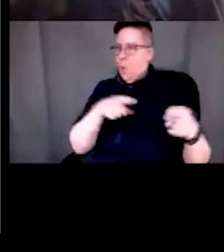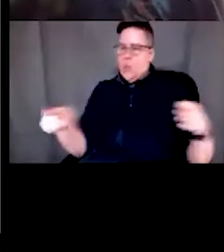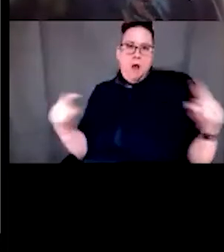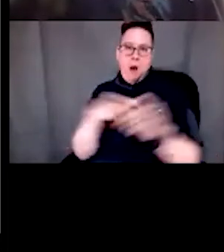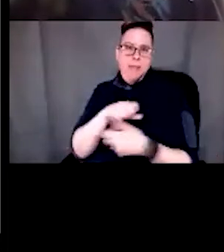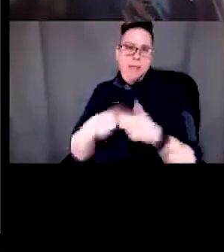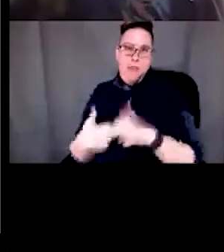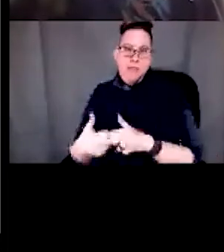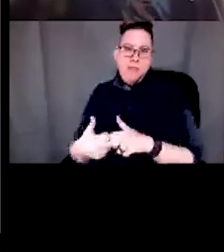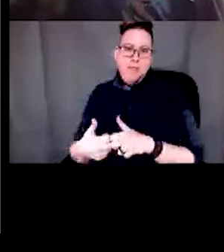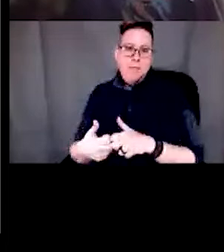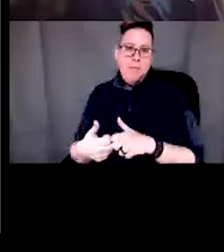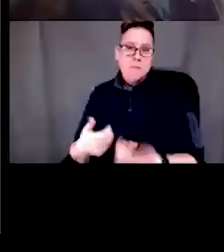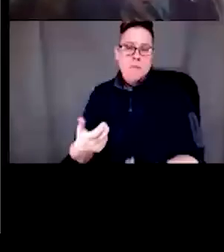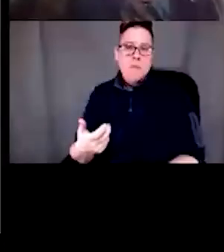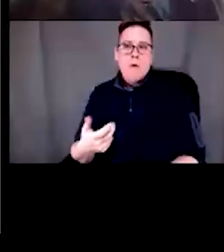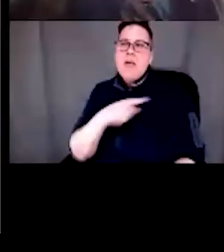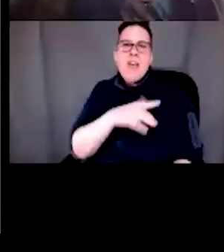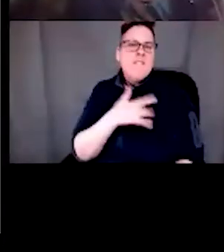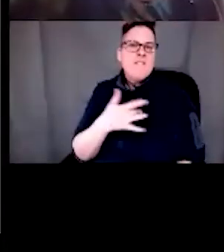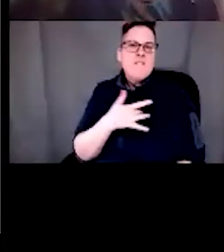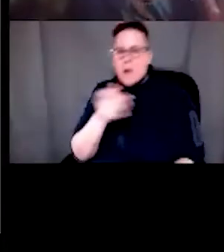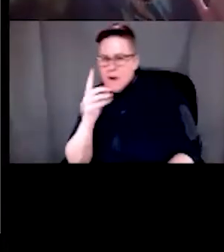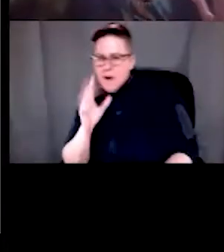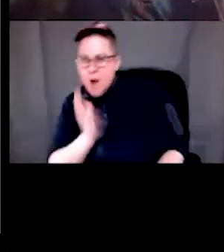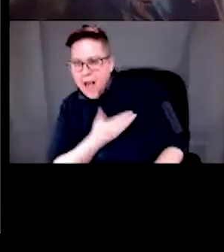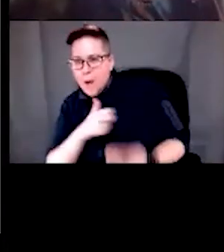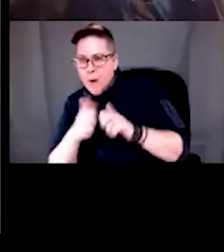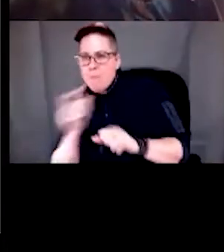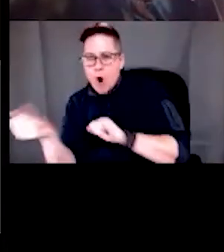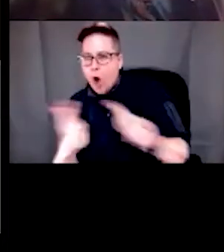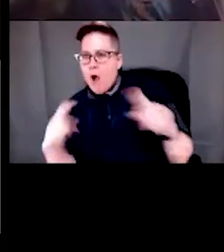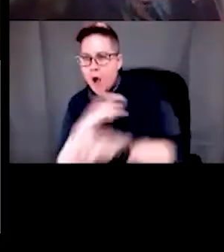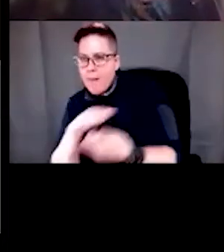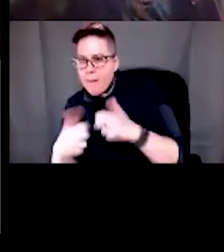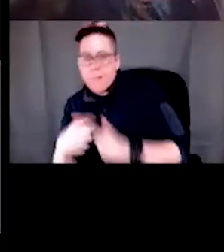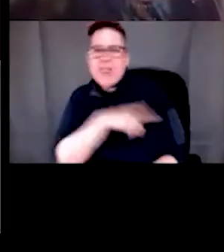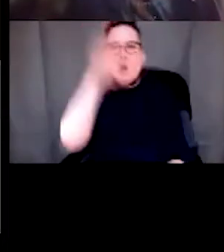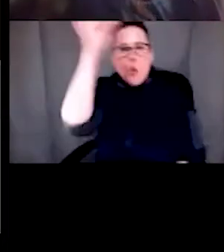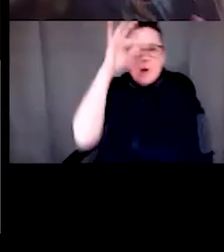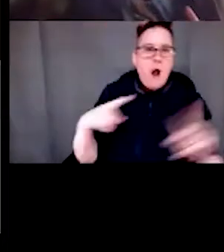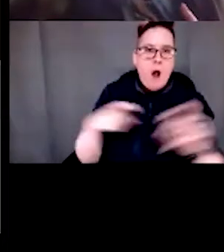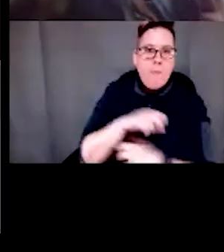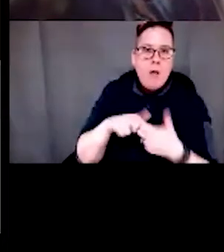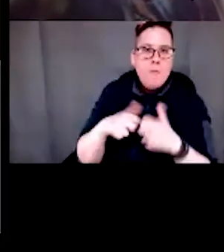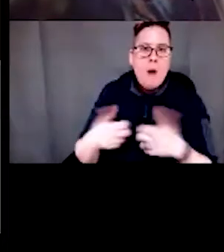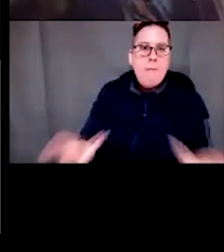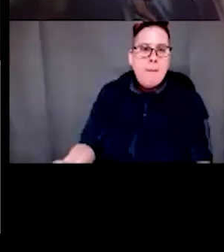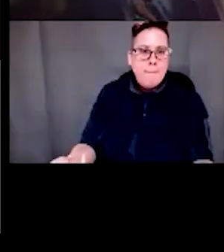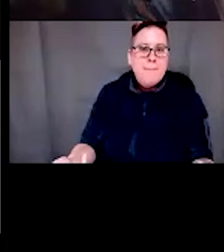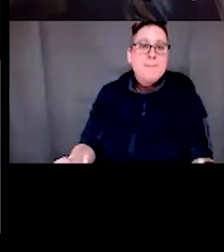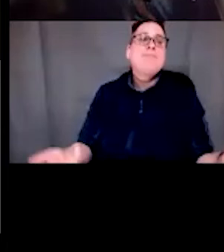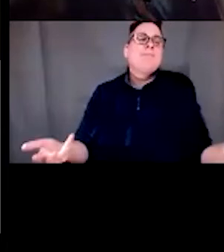we don't see any problems that aren't complex problems. So that's a huge problem. But it's how